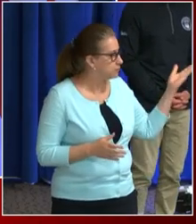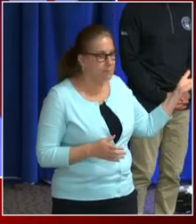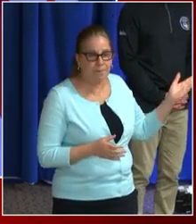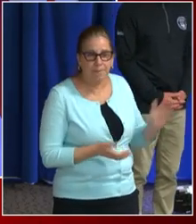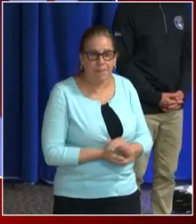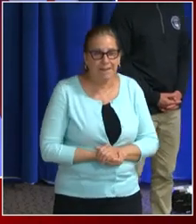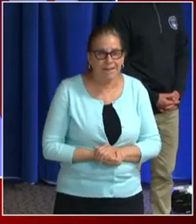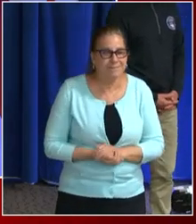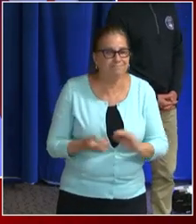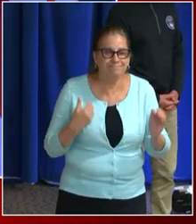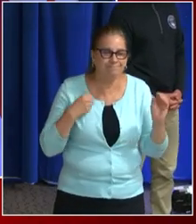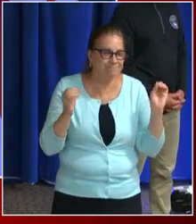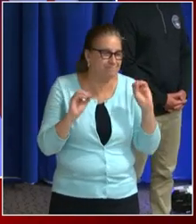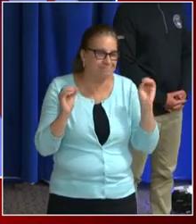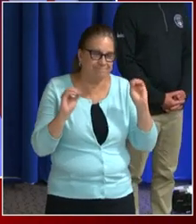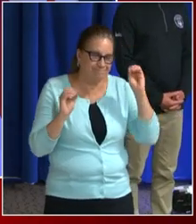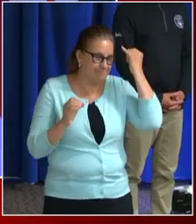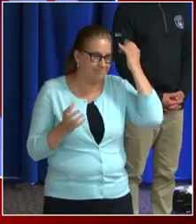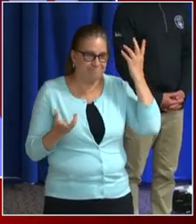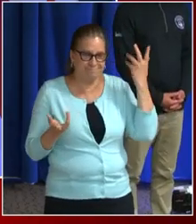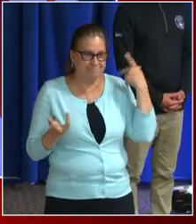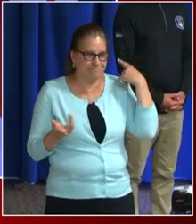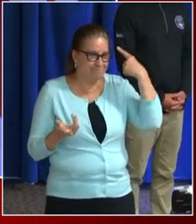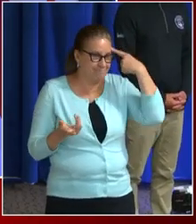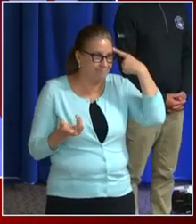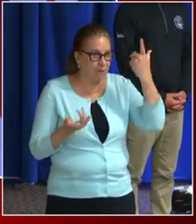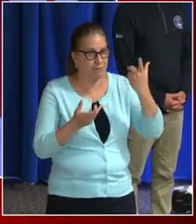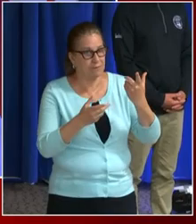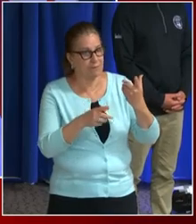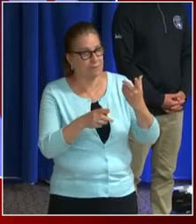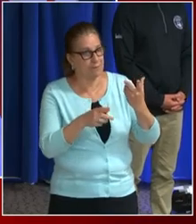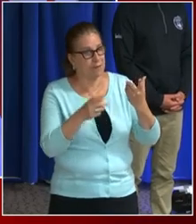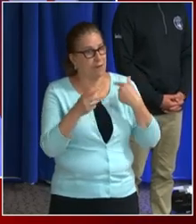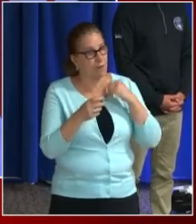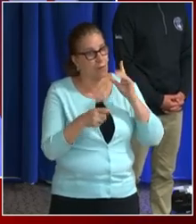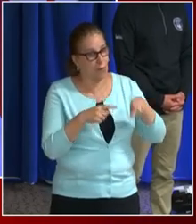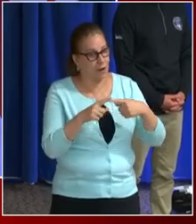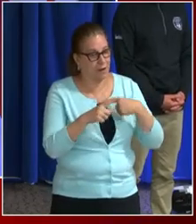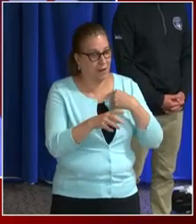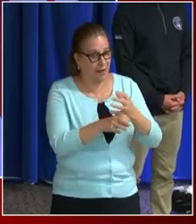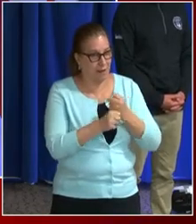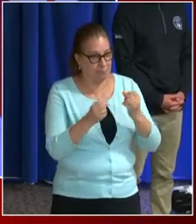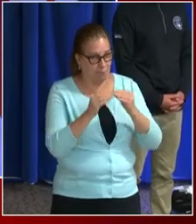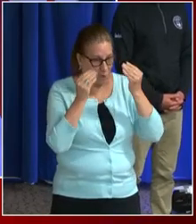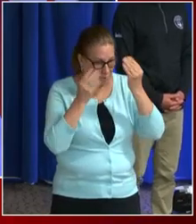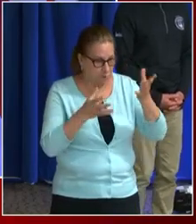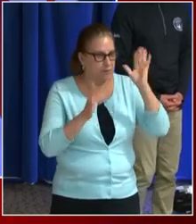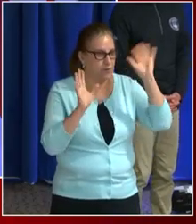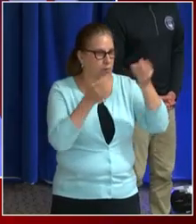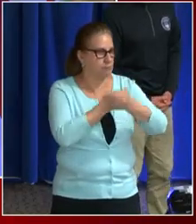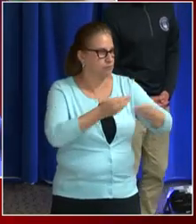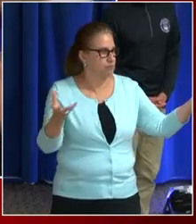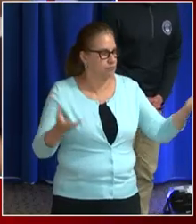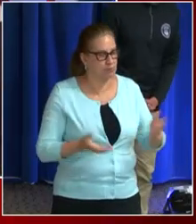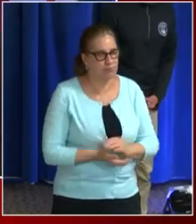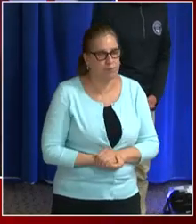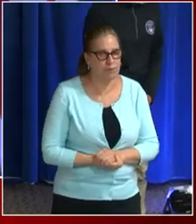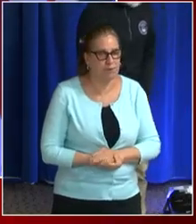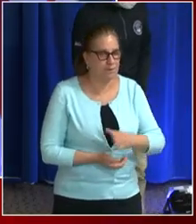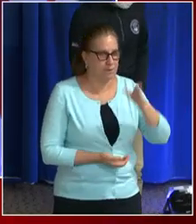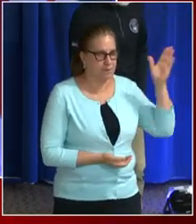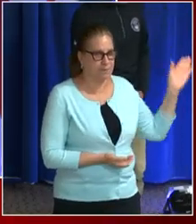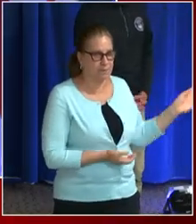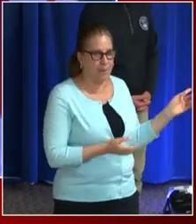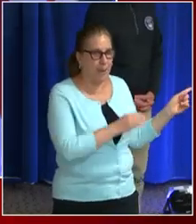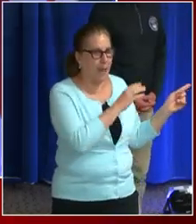I may be able to develop an opinion on that. Does the mayor, do you have a comment on what happened there last night, Mayor?